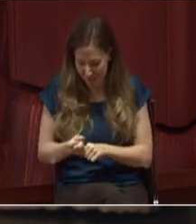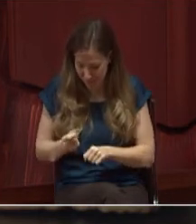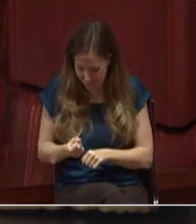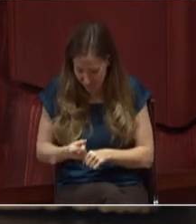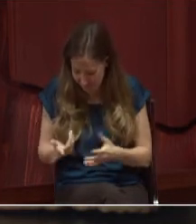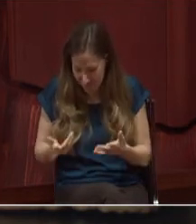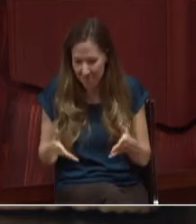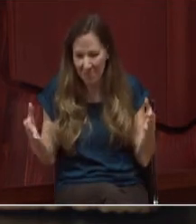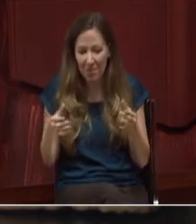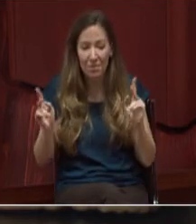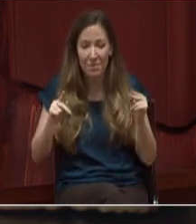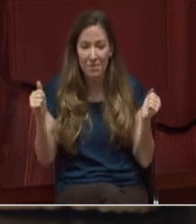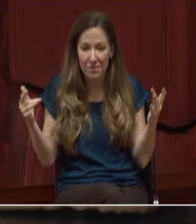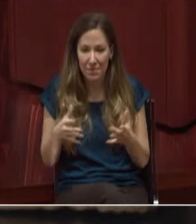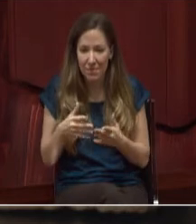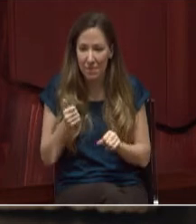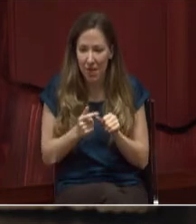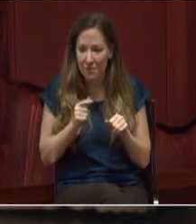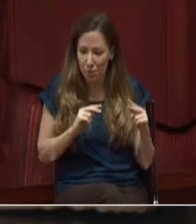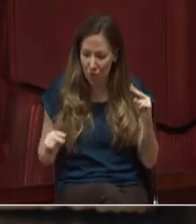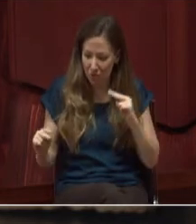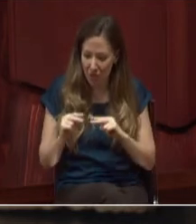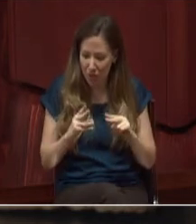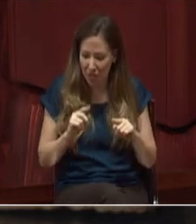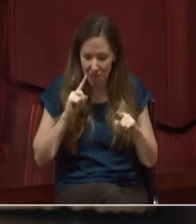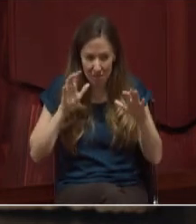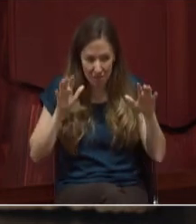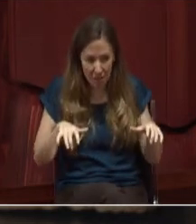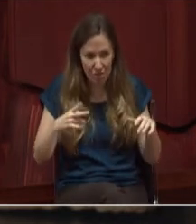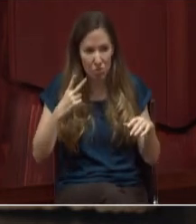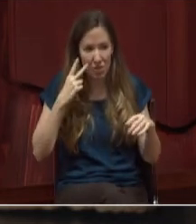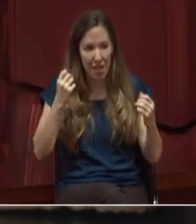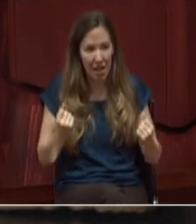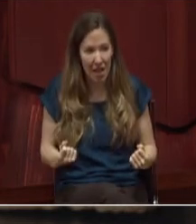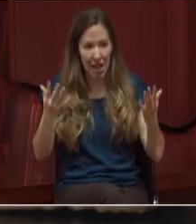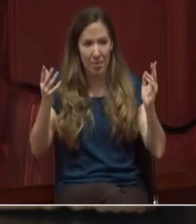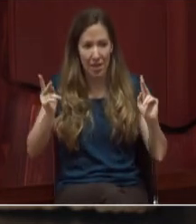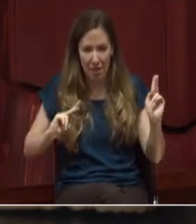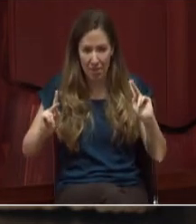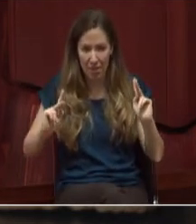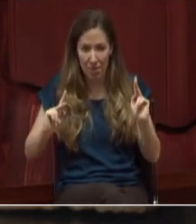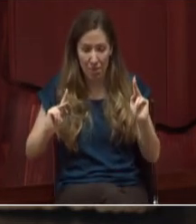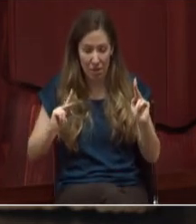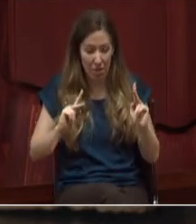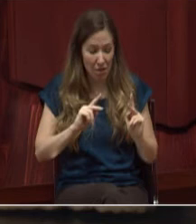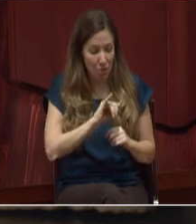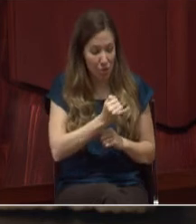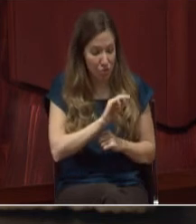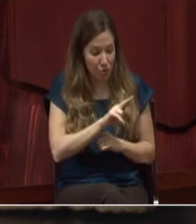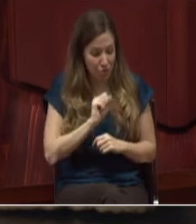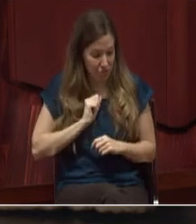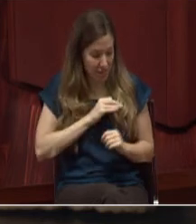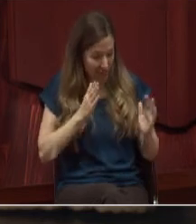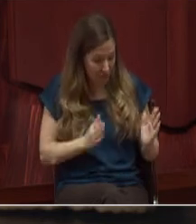come back, everyone in the room looks around and is stunned to see how many people went on from junior staffers under